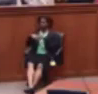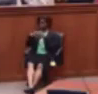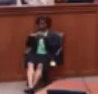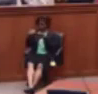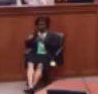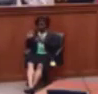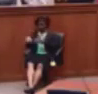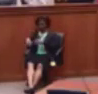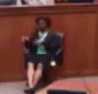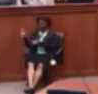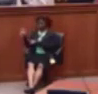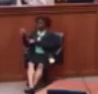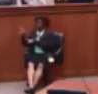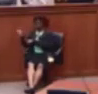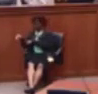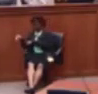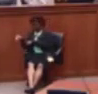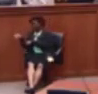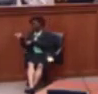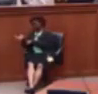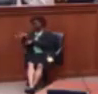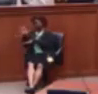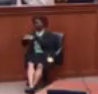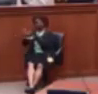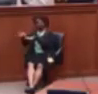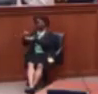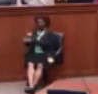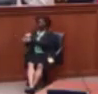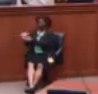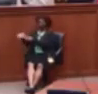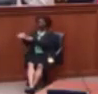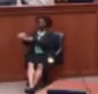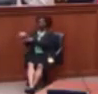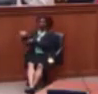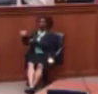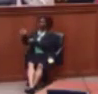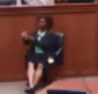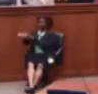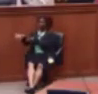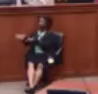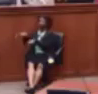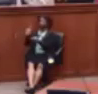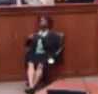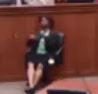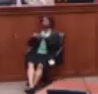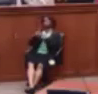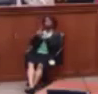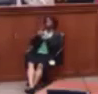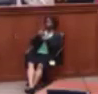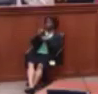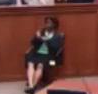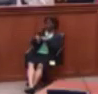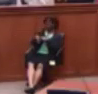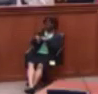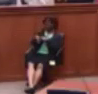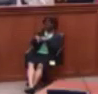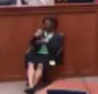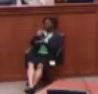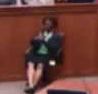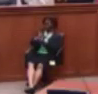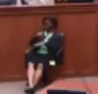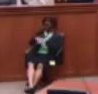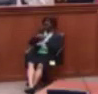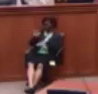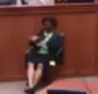we went from 2% of students on a career diploma to 23% of students on our career diploma.